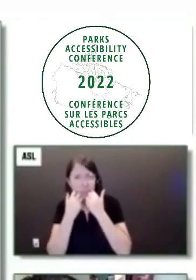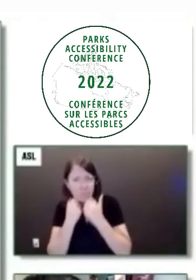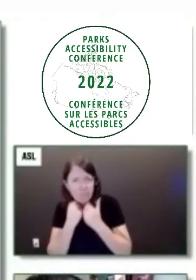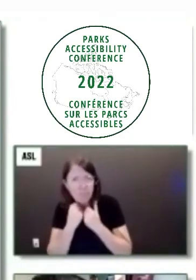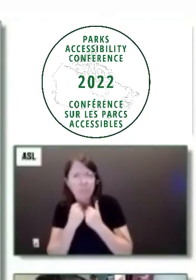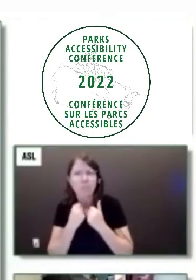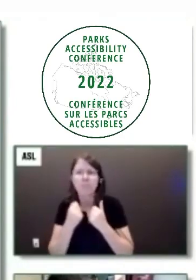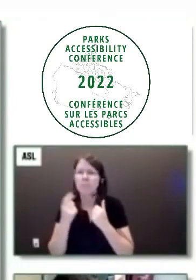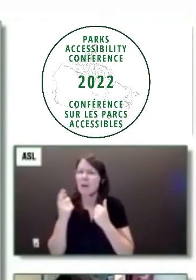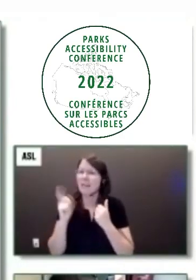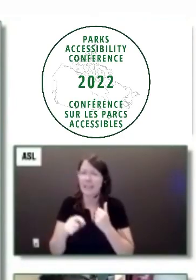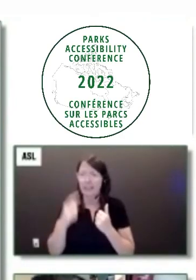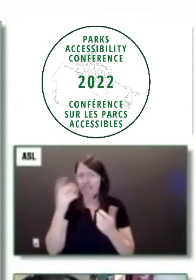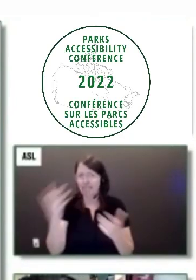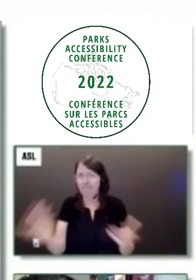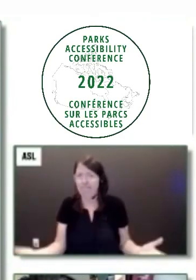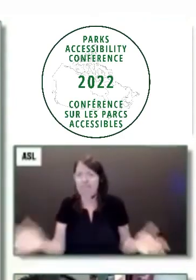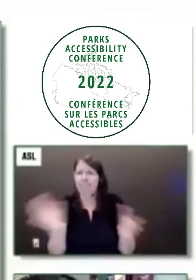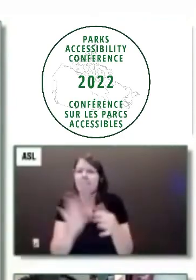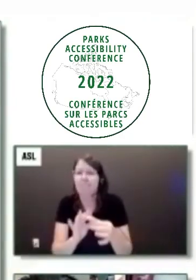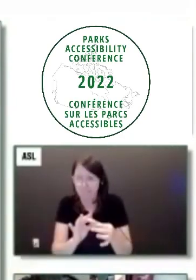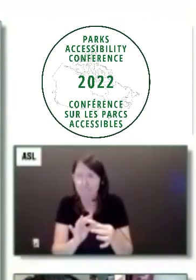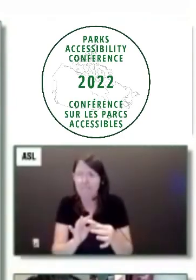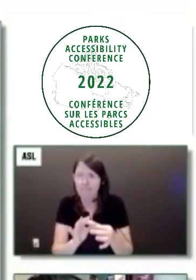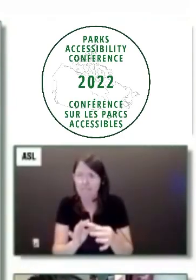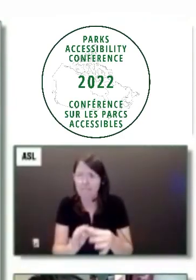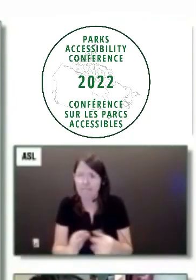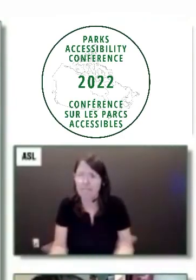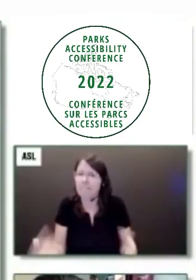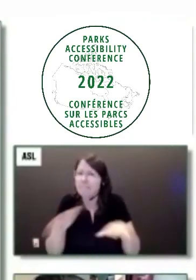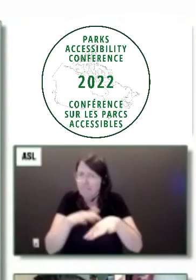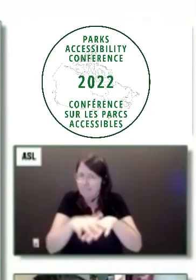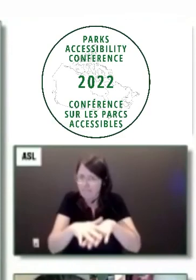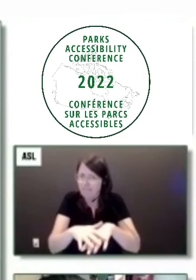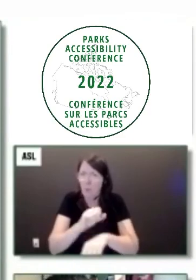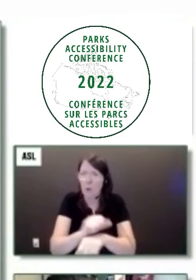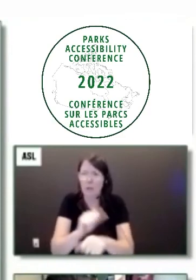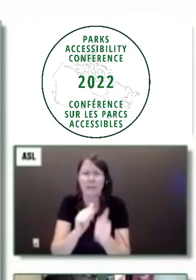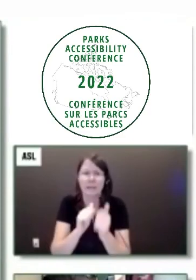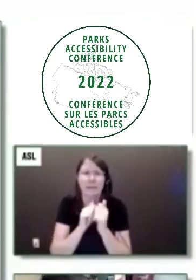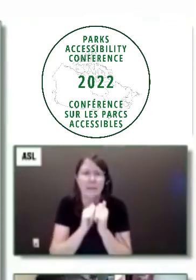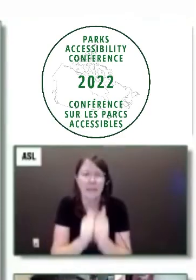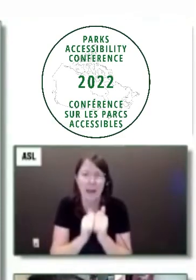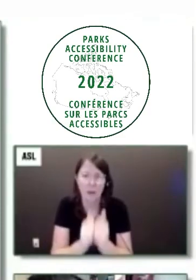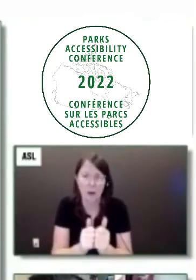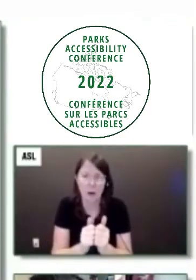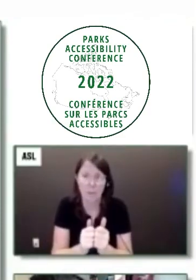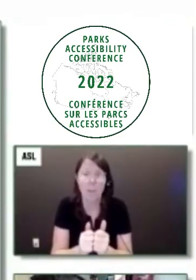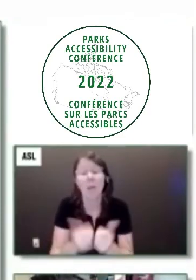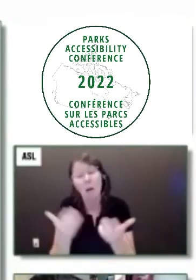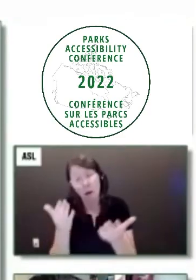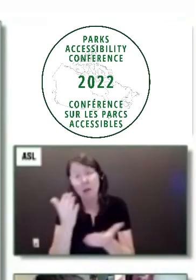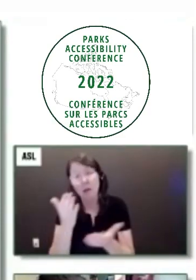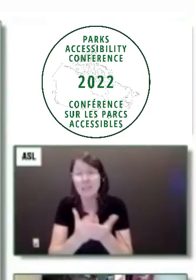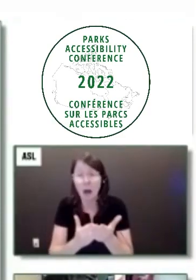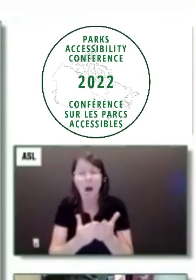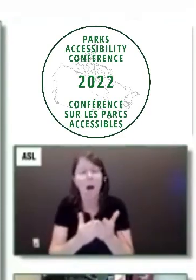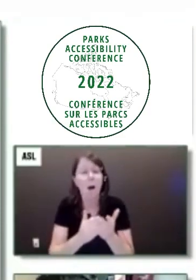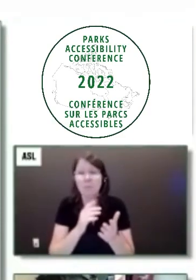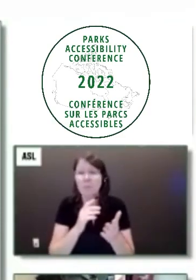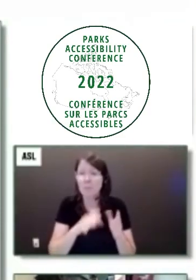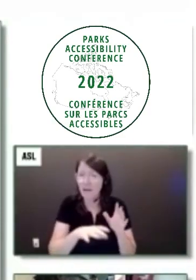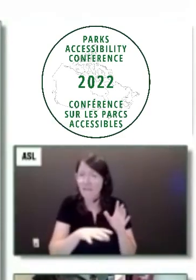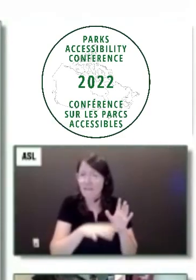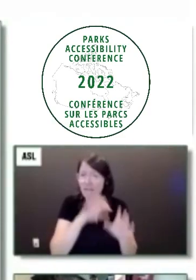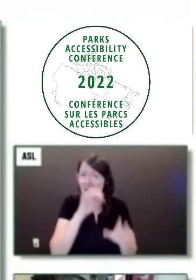or recognized a prevalent view that accessibility and universal design is somehow a threat to environmental sustainability. My sense is